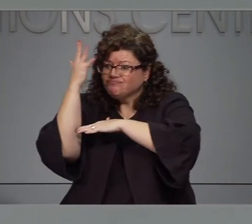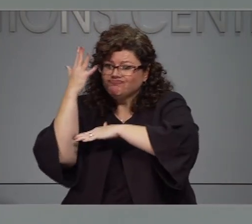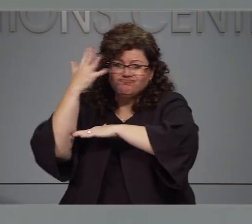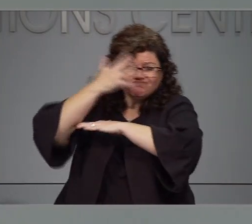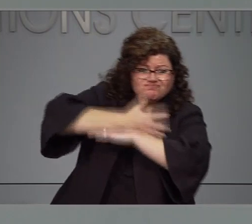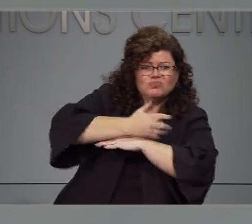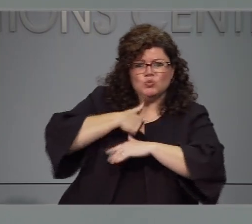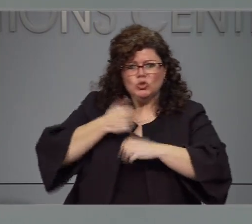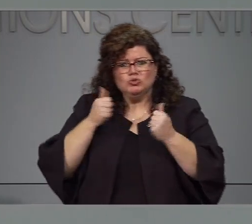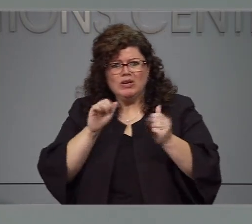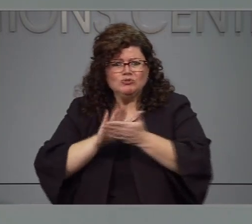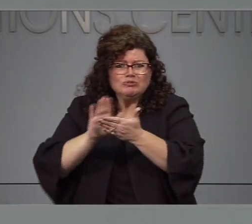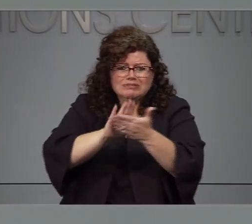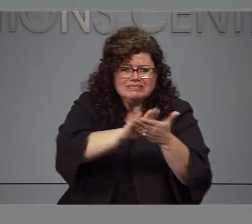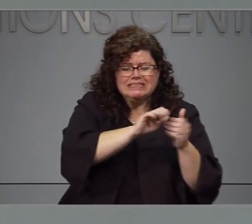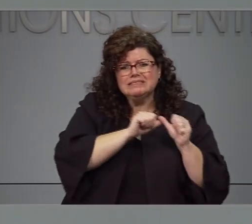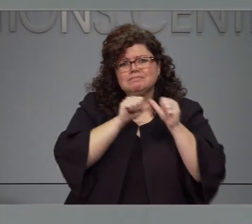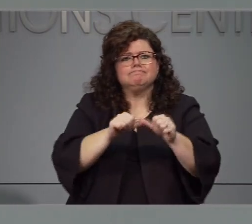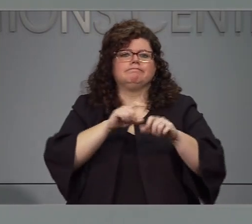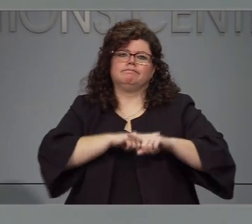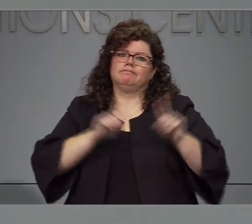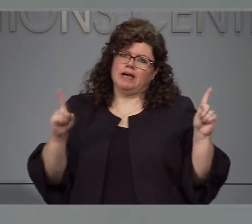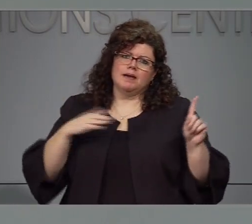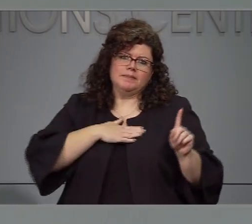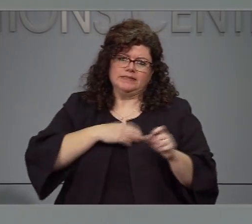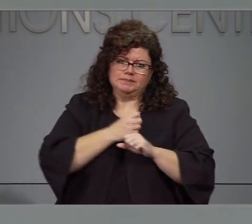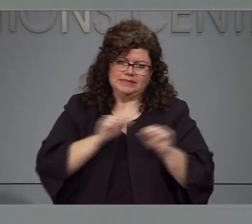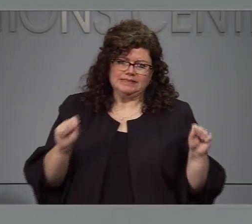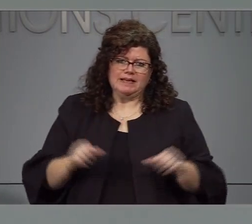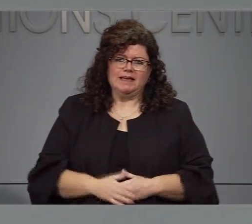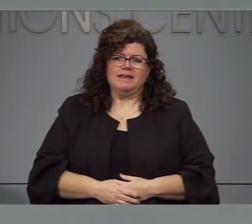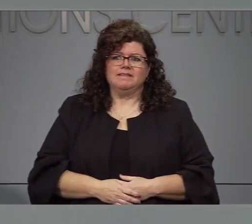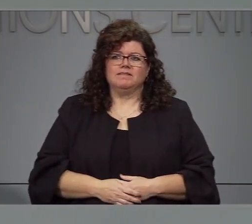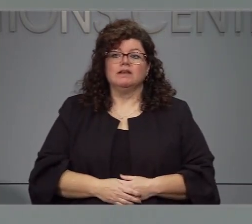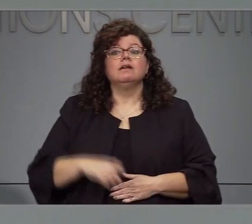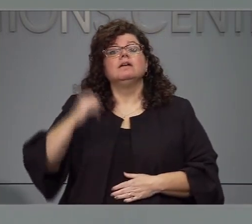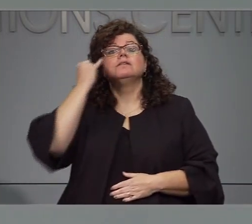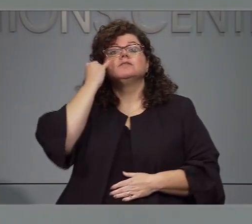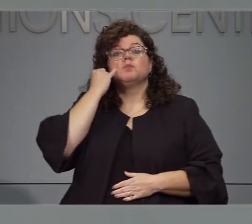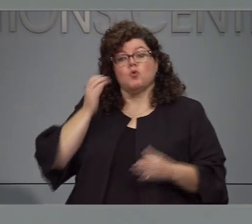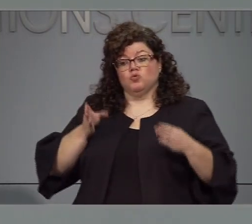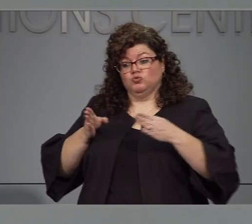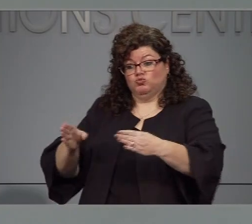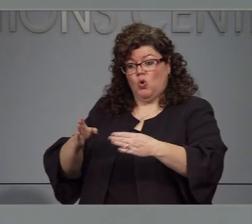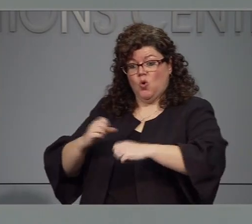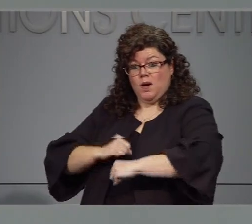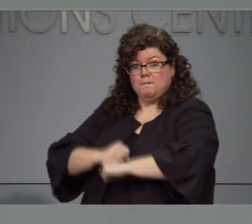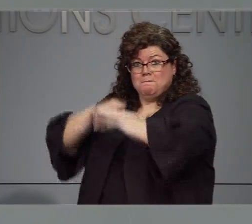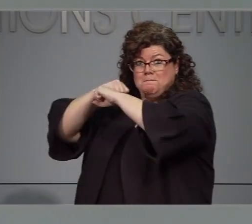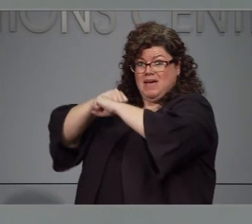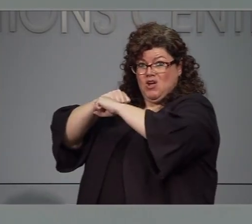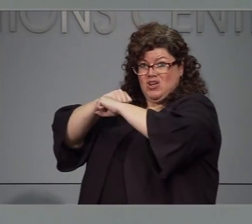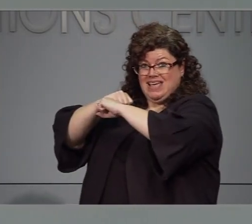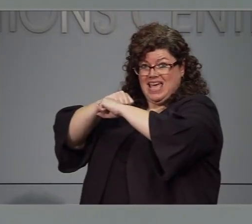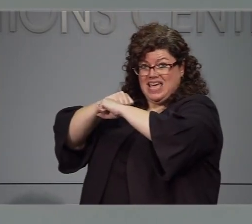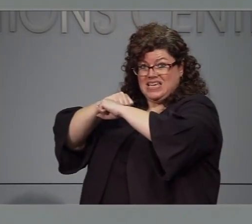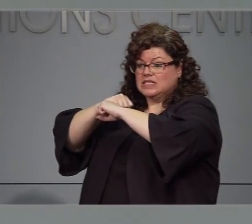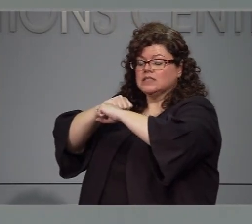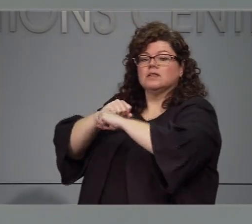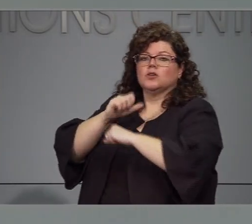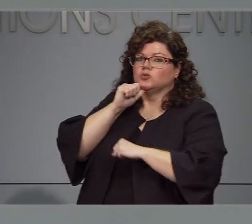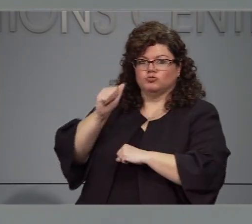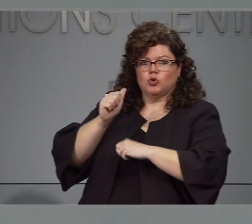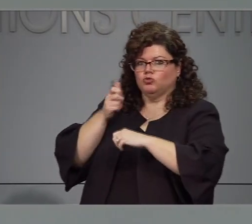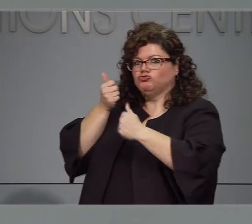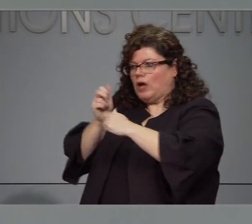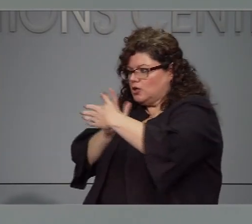is passed, please remember to follow these rules. Never drive around a barricade. When the road is safe, we will open it back up.